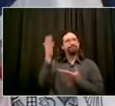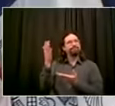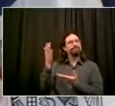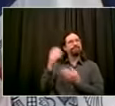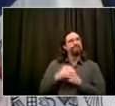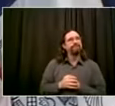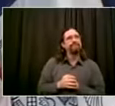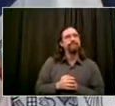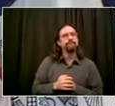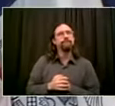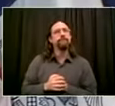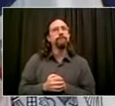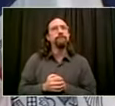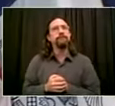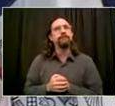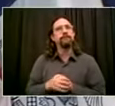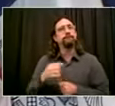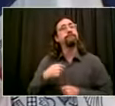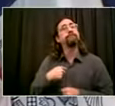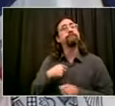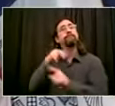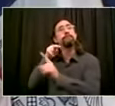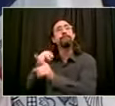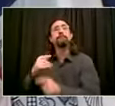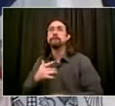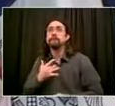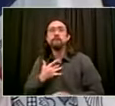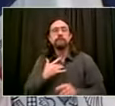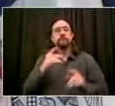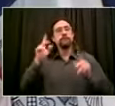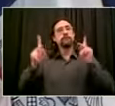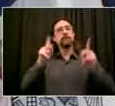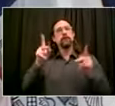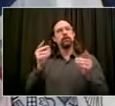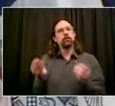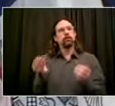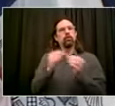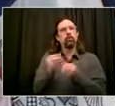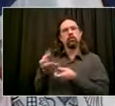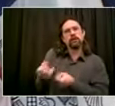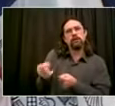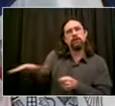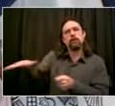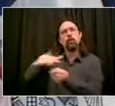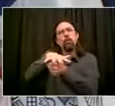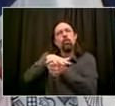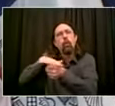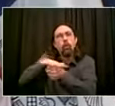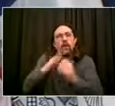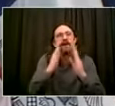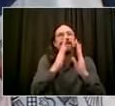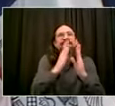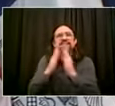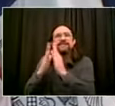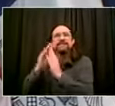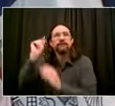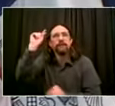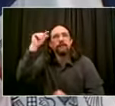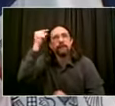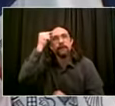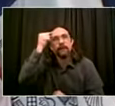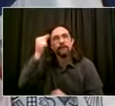their labor union, maybe it's a clergy member or faith group, but there are still places where people